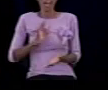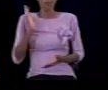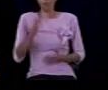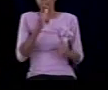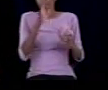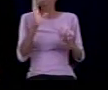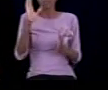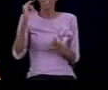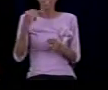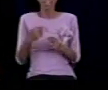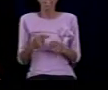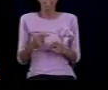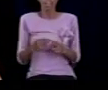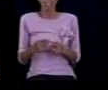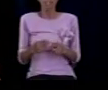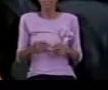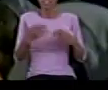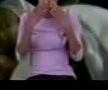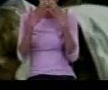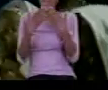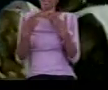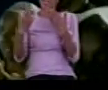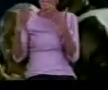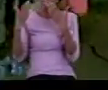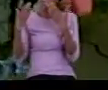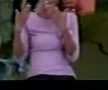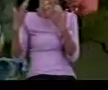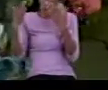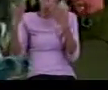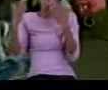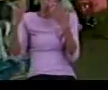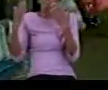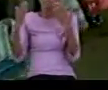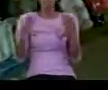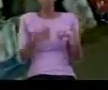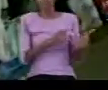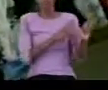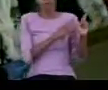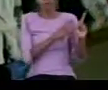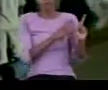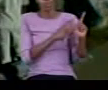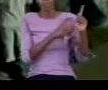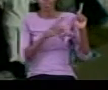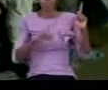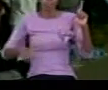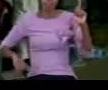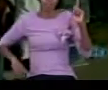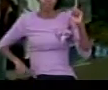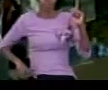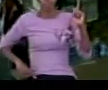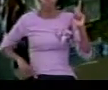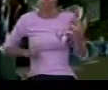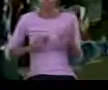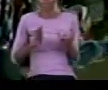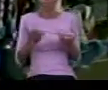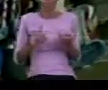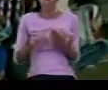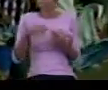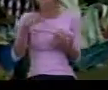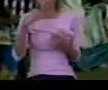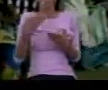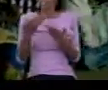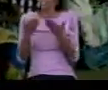I bless your name and thank you, Lord. I just